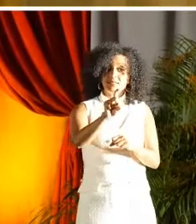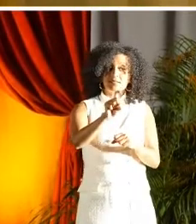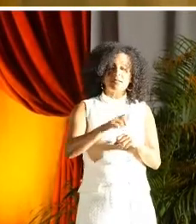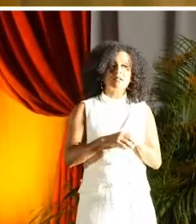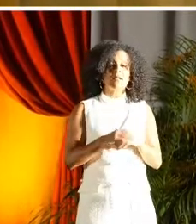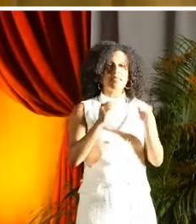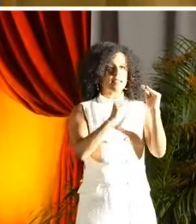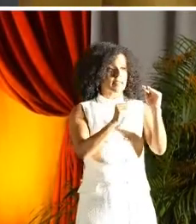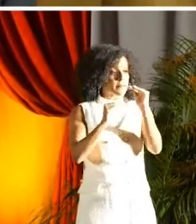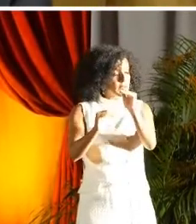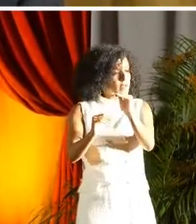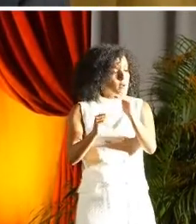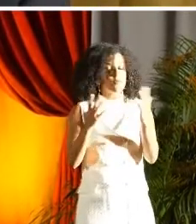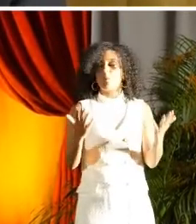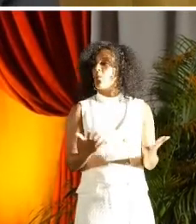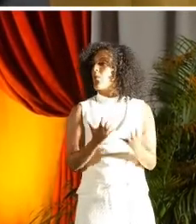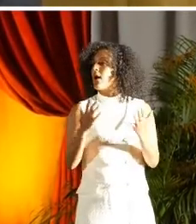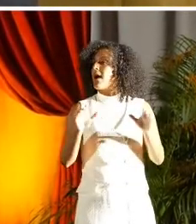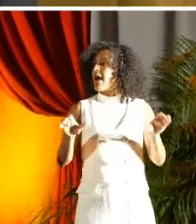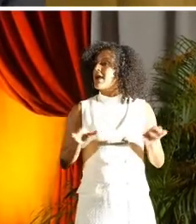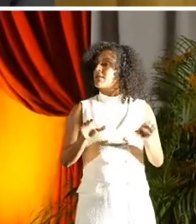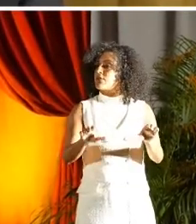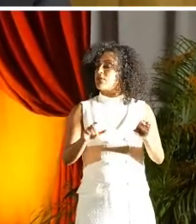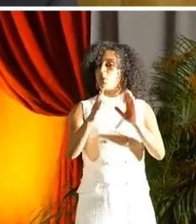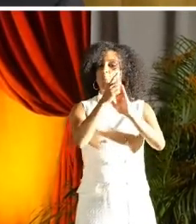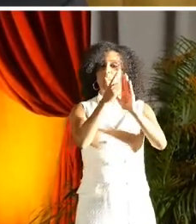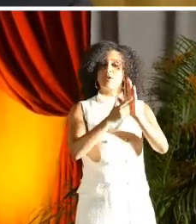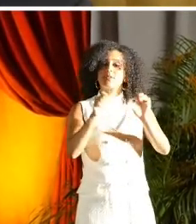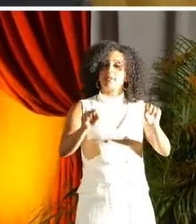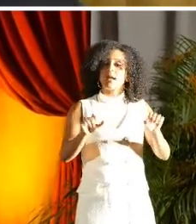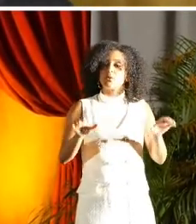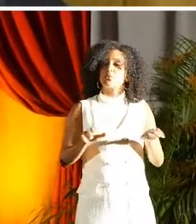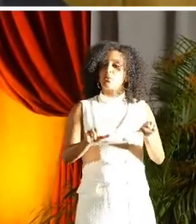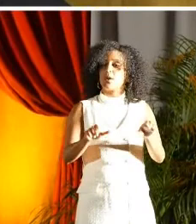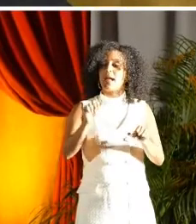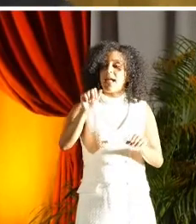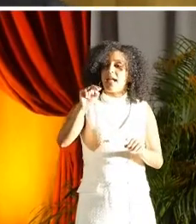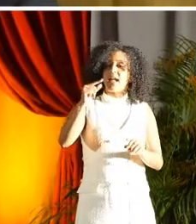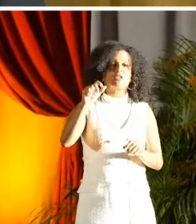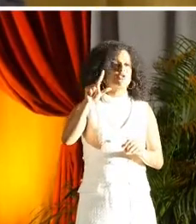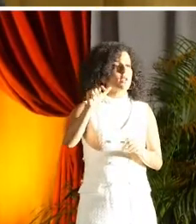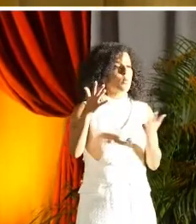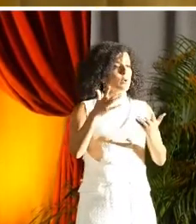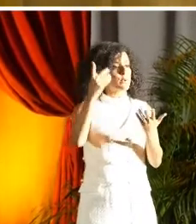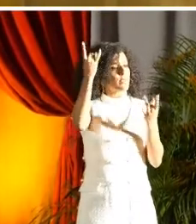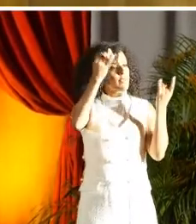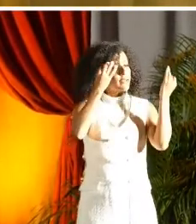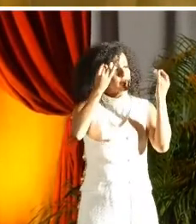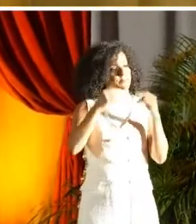the limit of what activists and lawyers can do? Angela, what do you think?